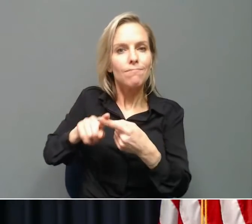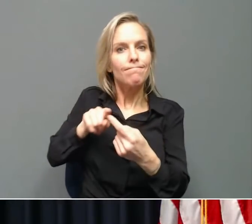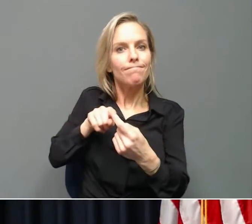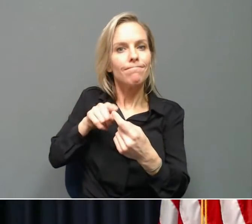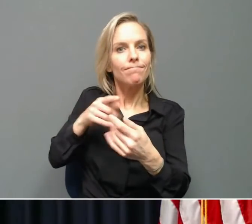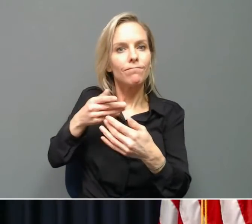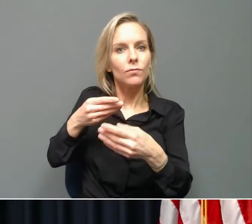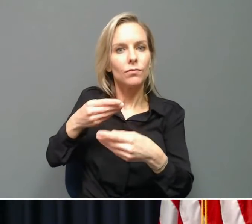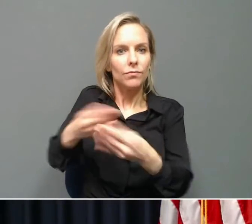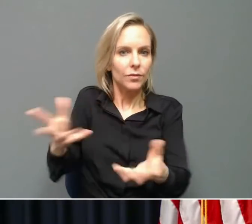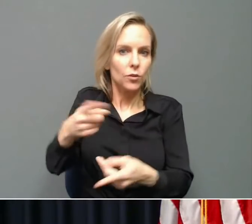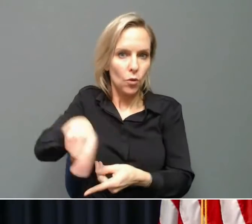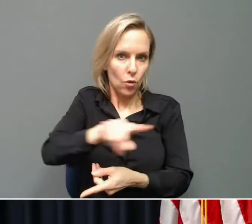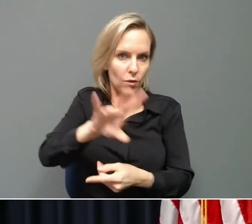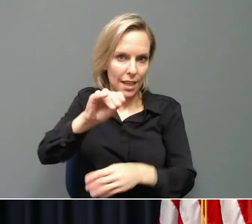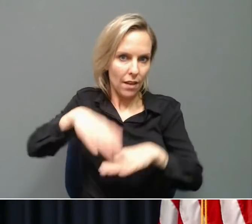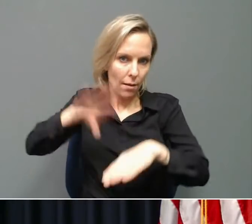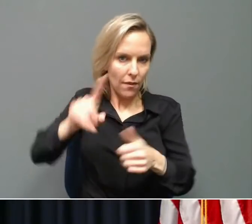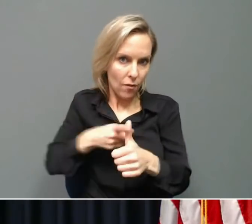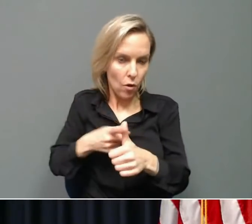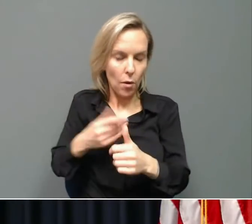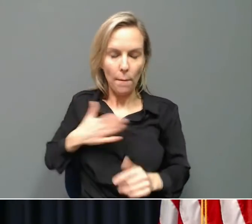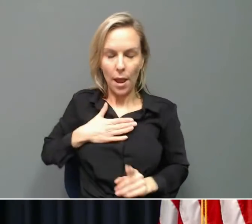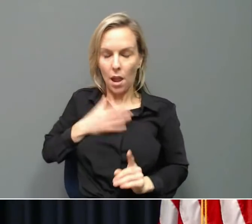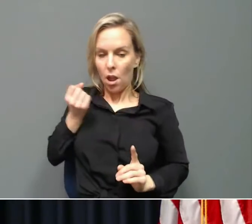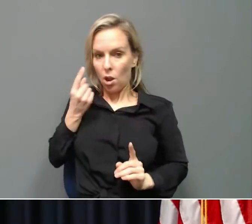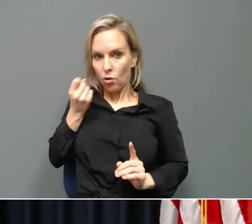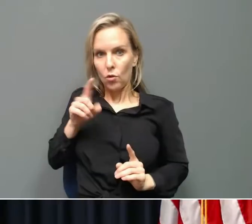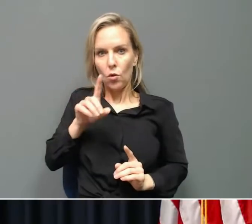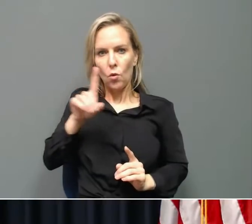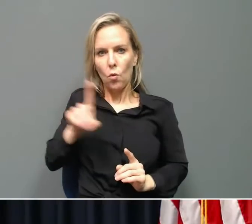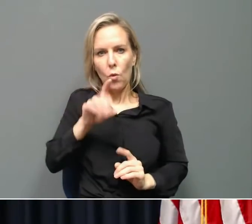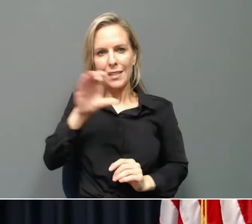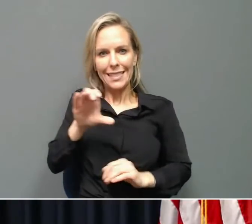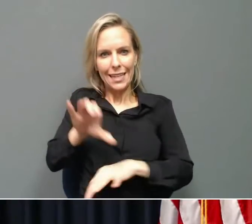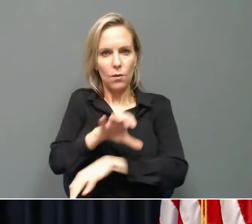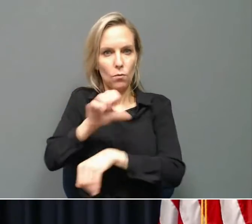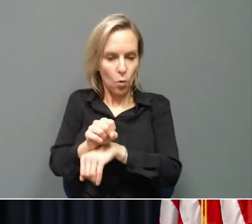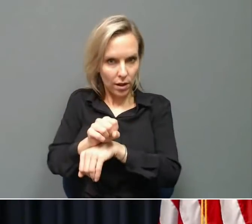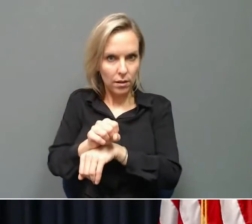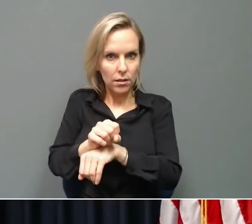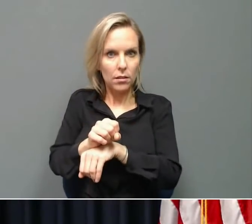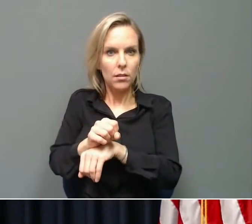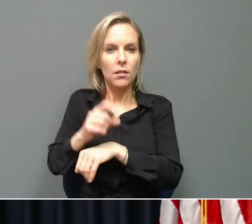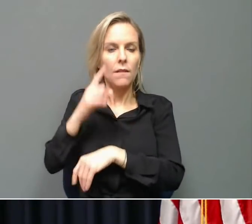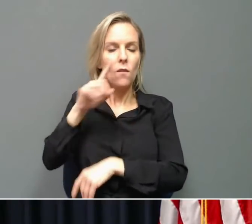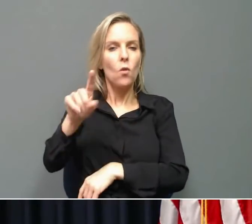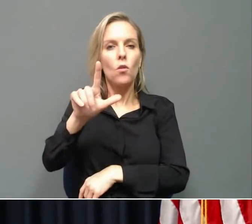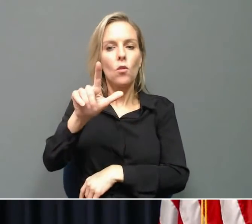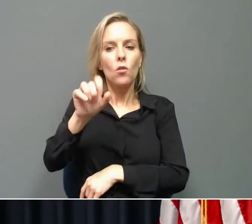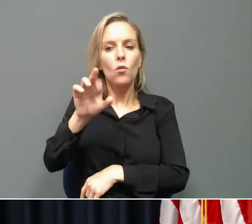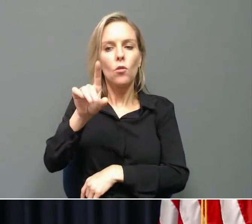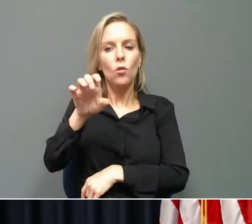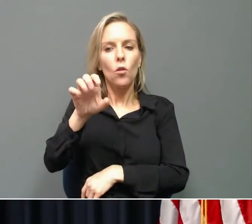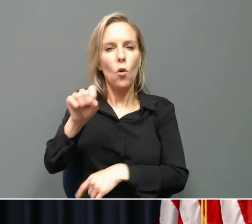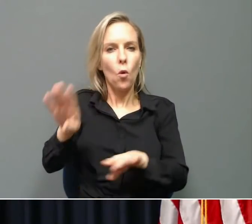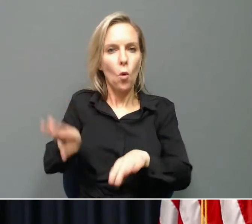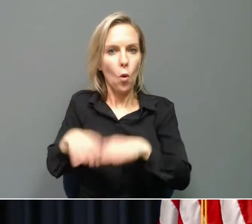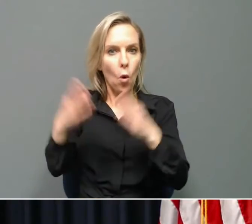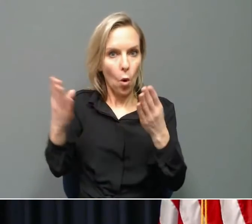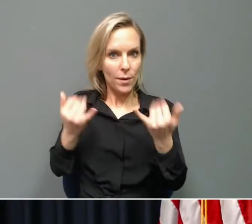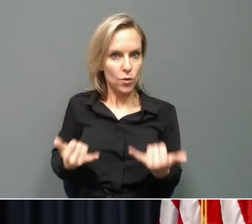that 1C appointments for Lords, we believe, opened